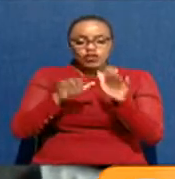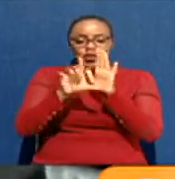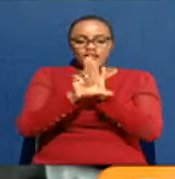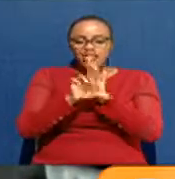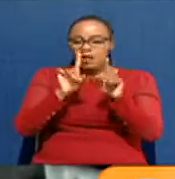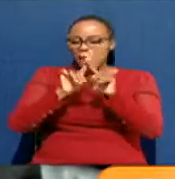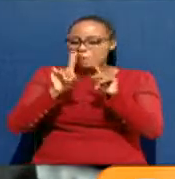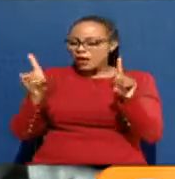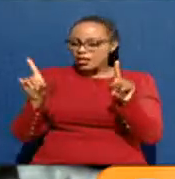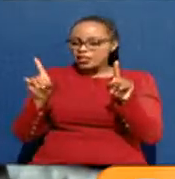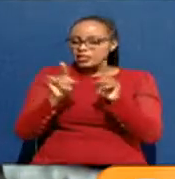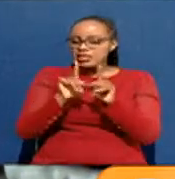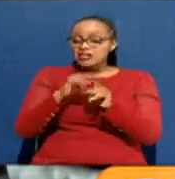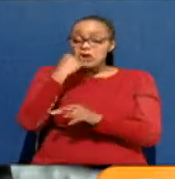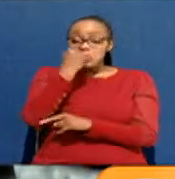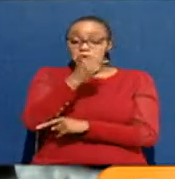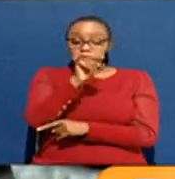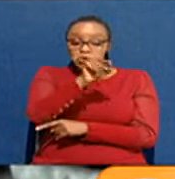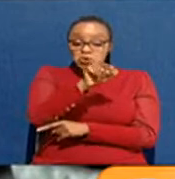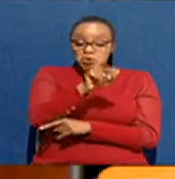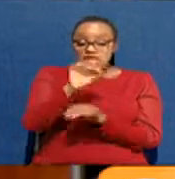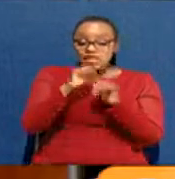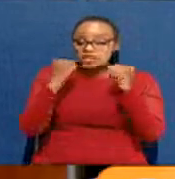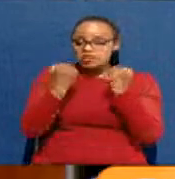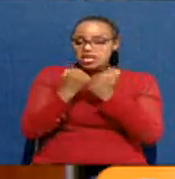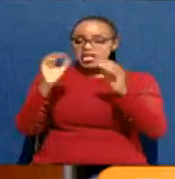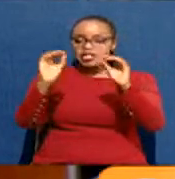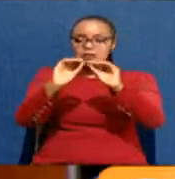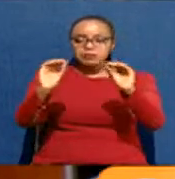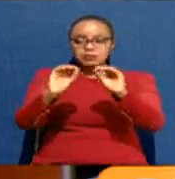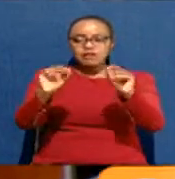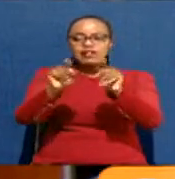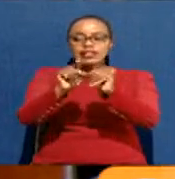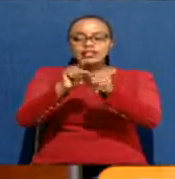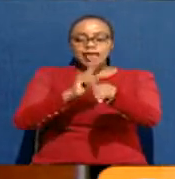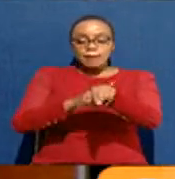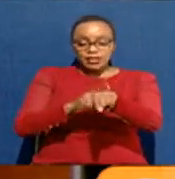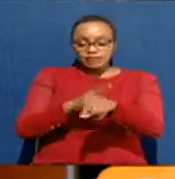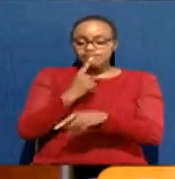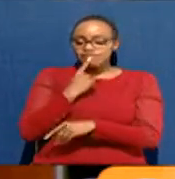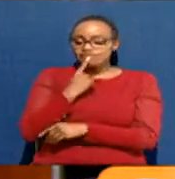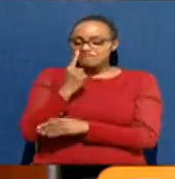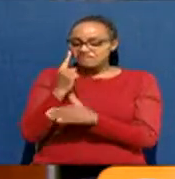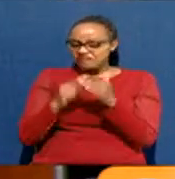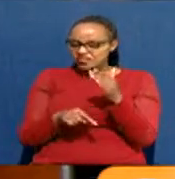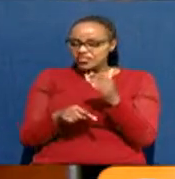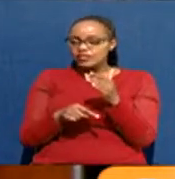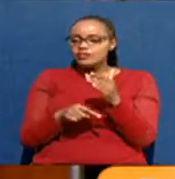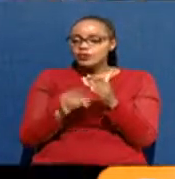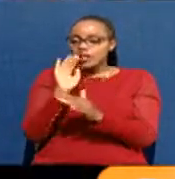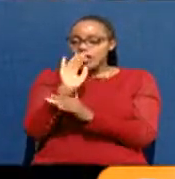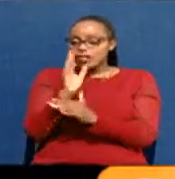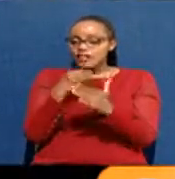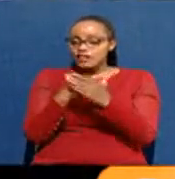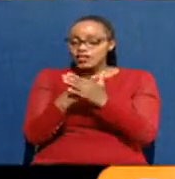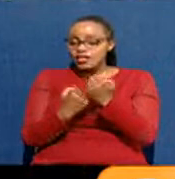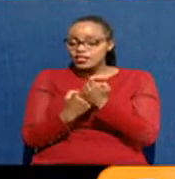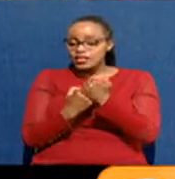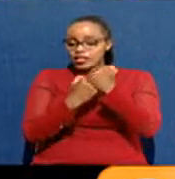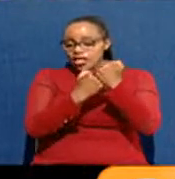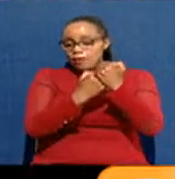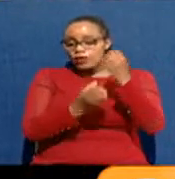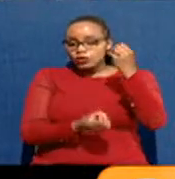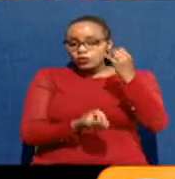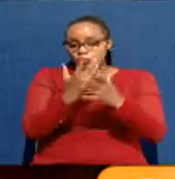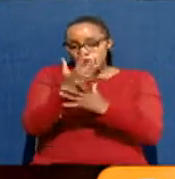in terms of who you are in society. At the same time, Ingonga added that he will seek financial support to form